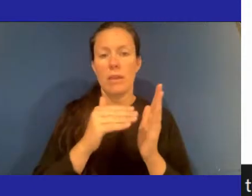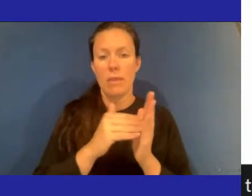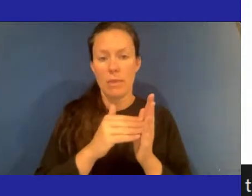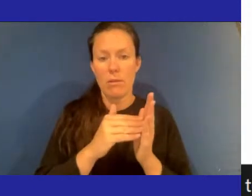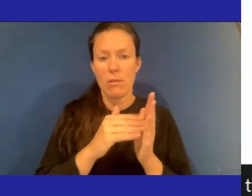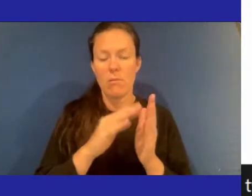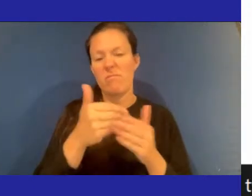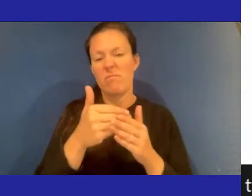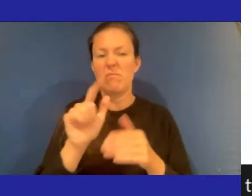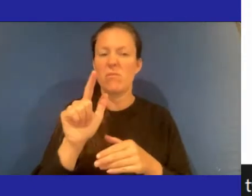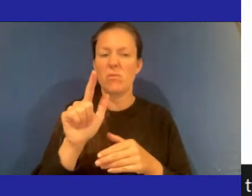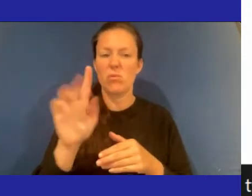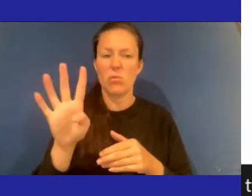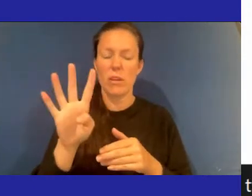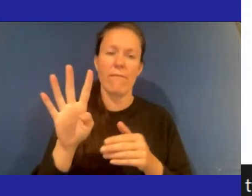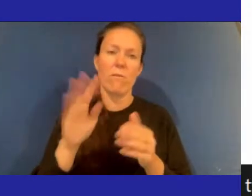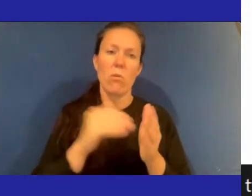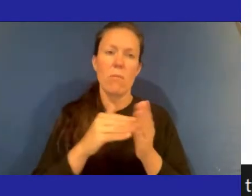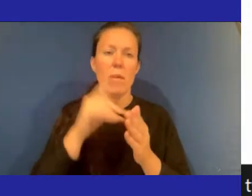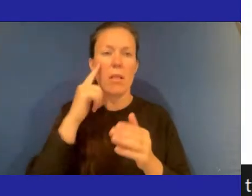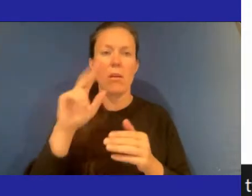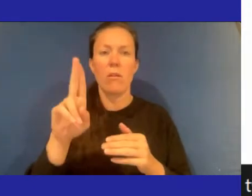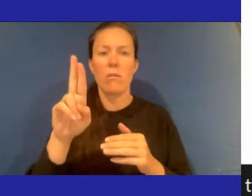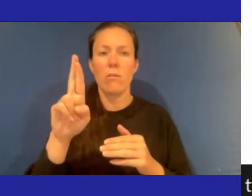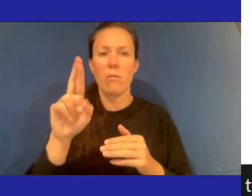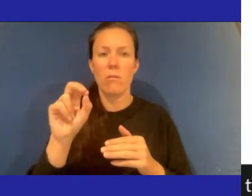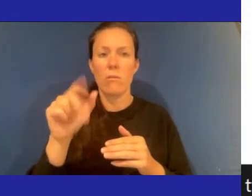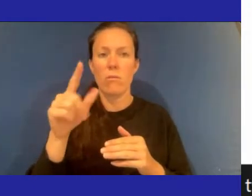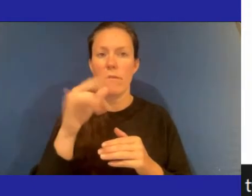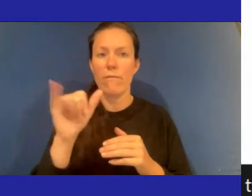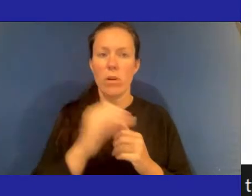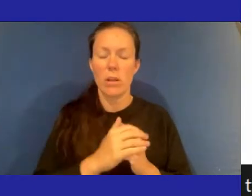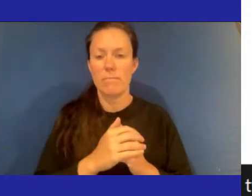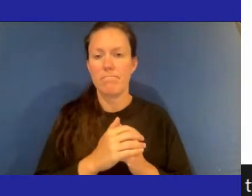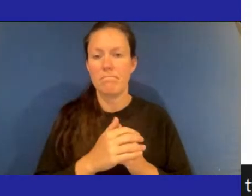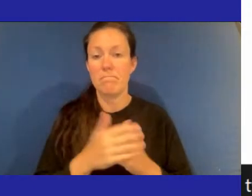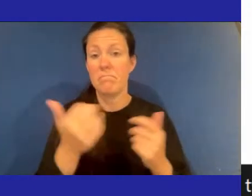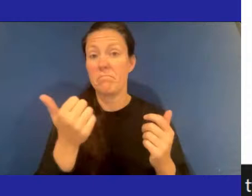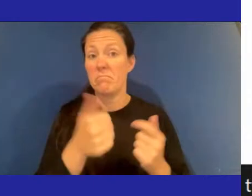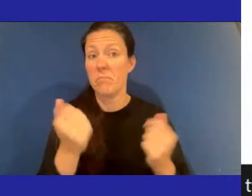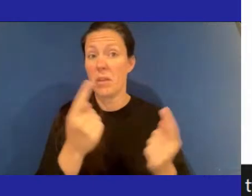23,944,800 for urology. Happy to answer any questions.